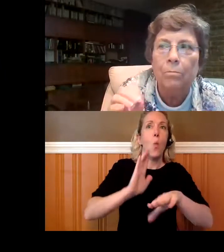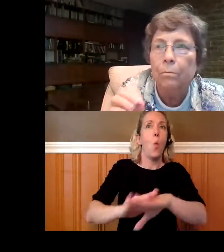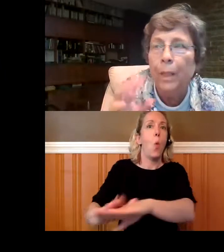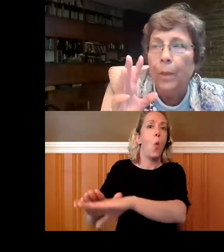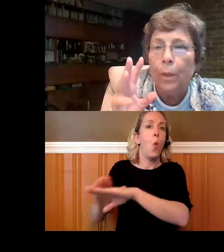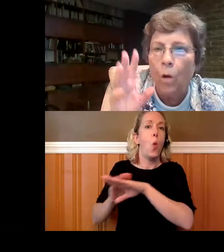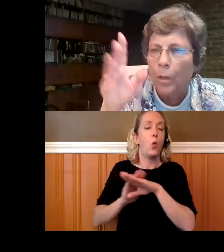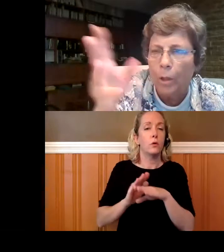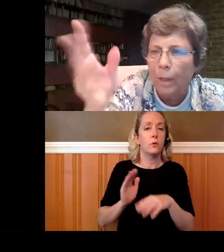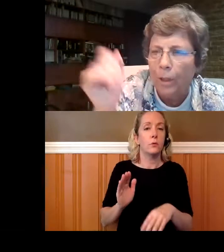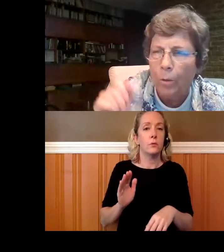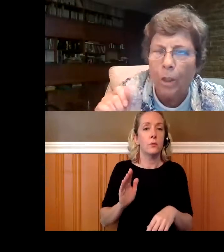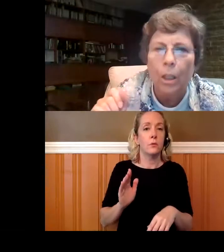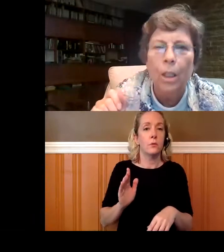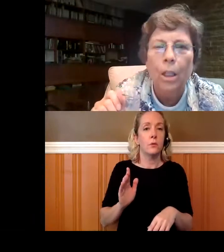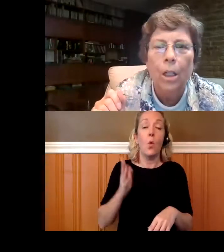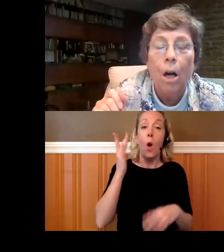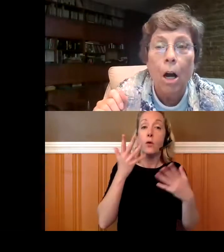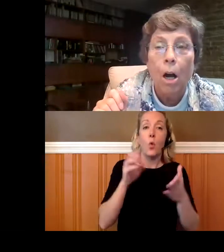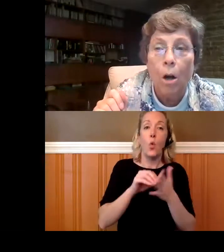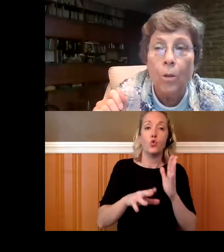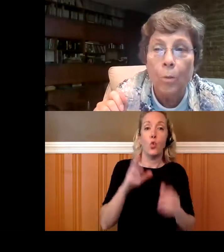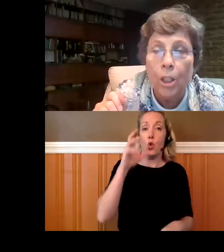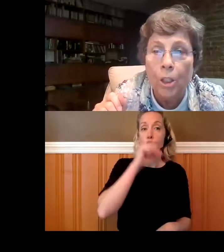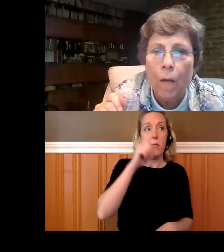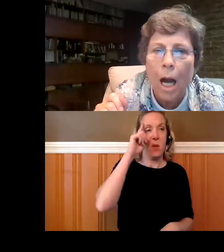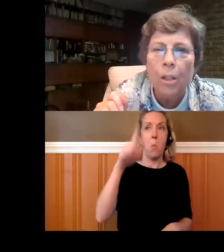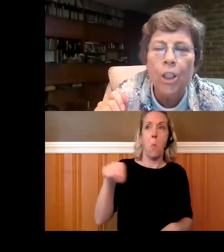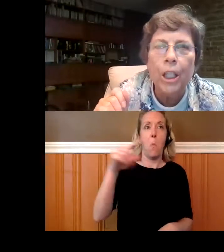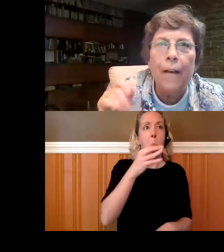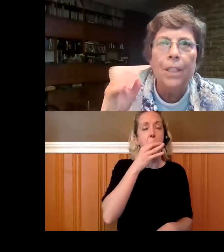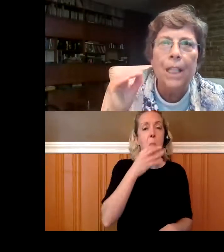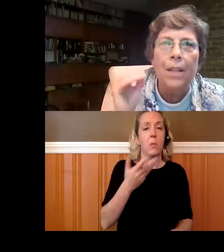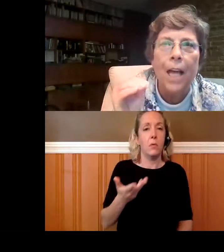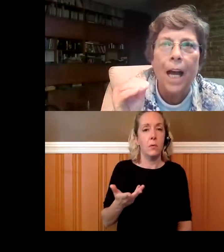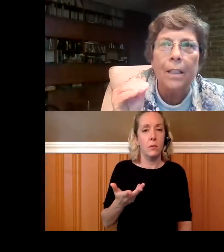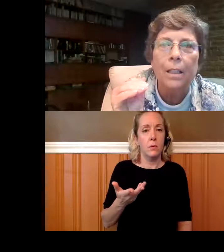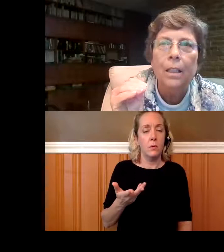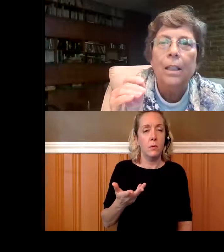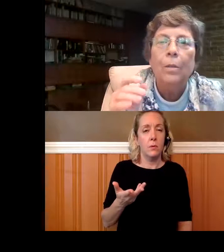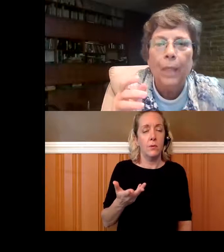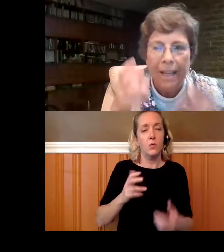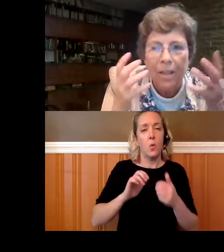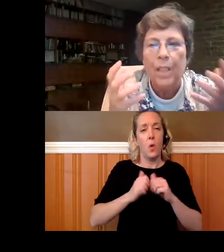to do? How could she have done that, give him success without